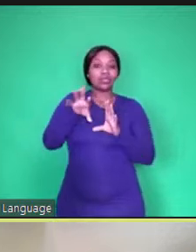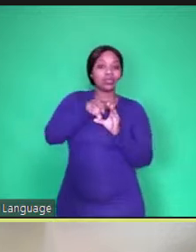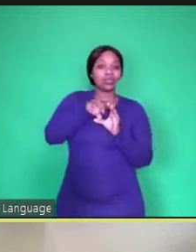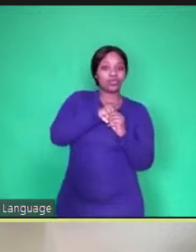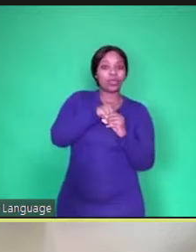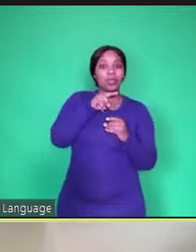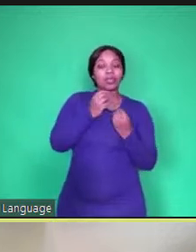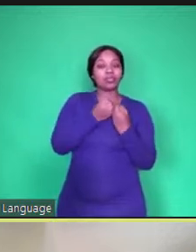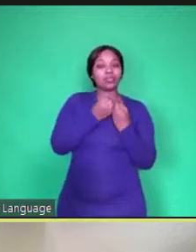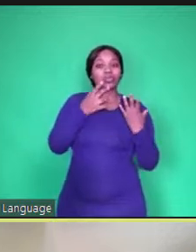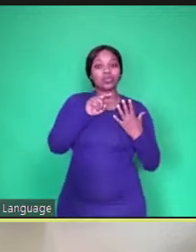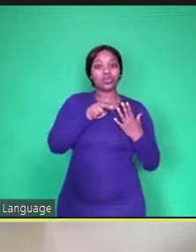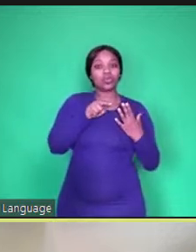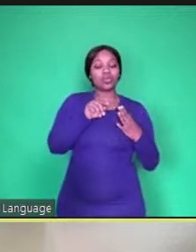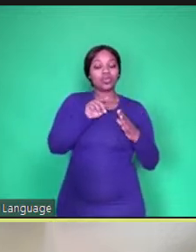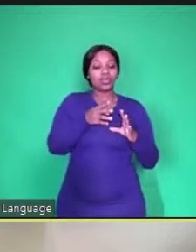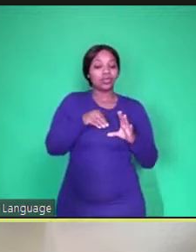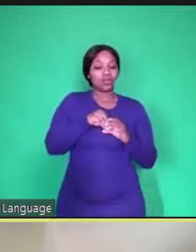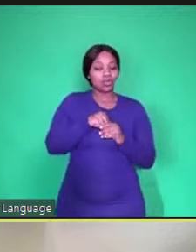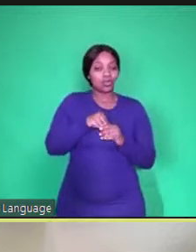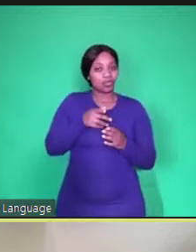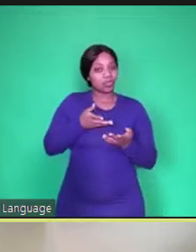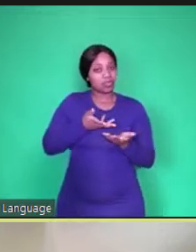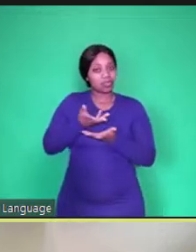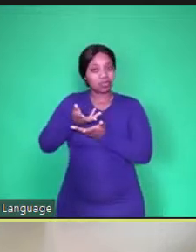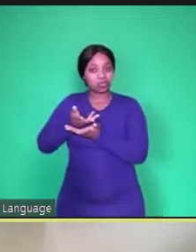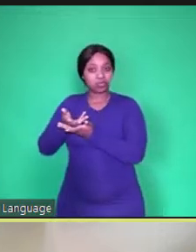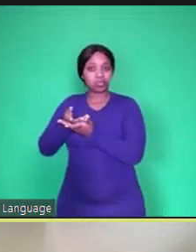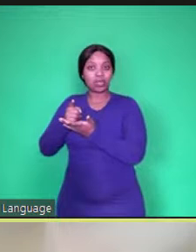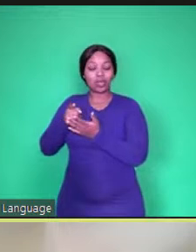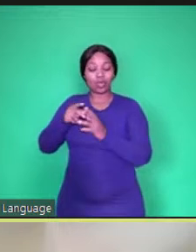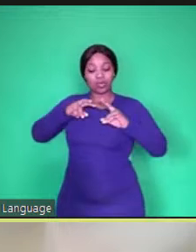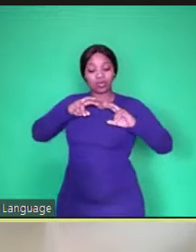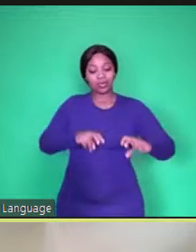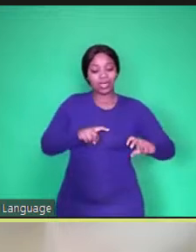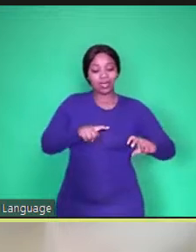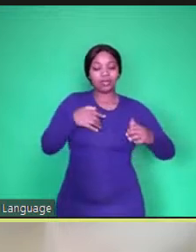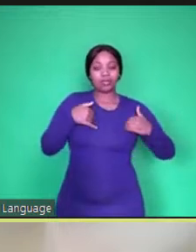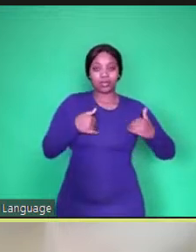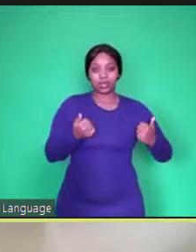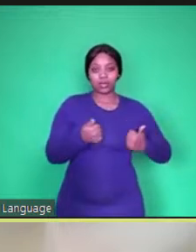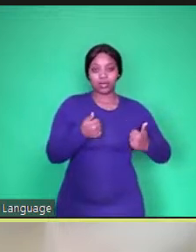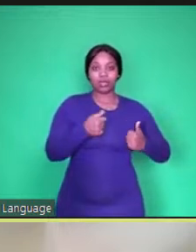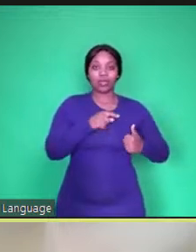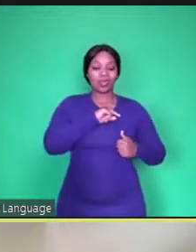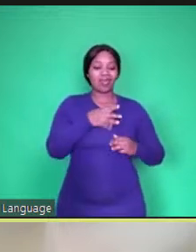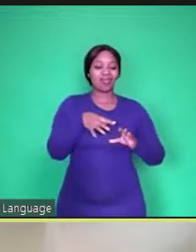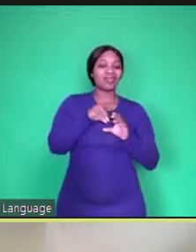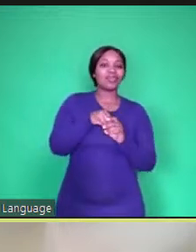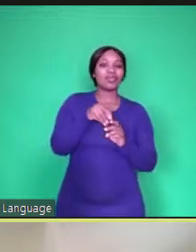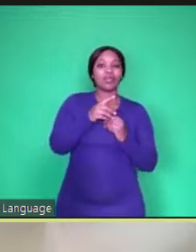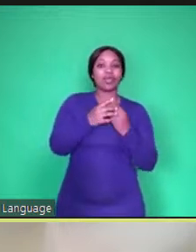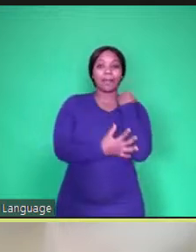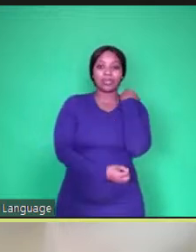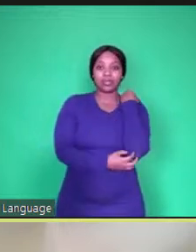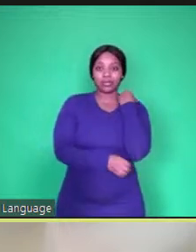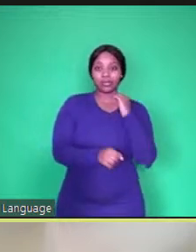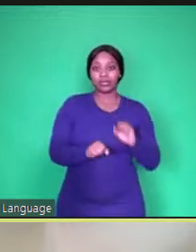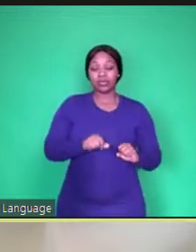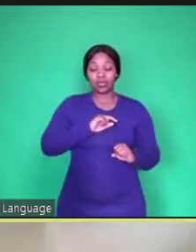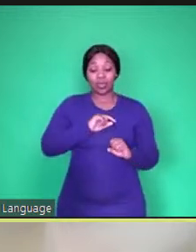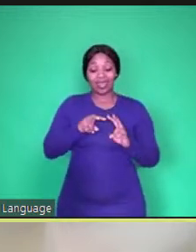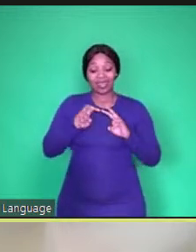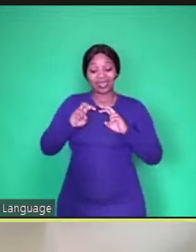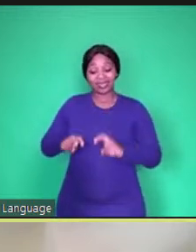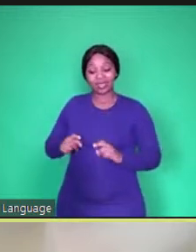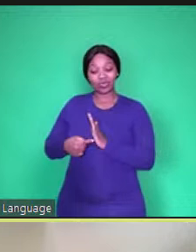following people, like in a longitudinal study, especially that involves a cohort, because studies have reported that retention